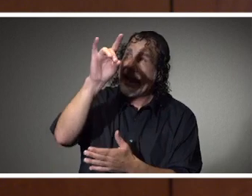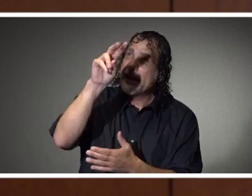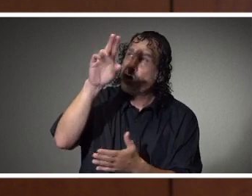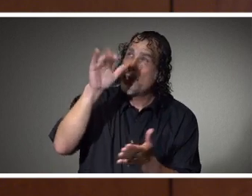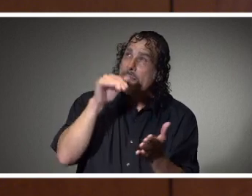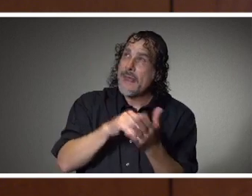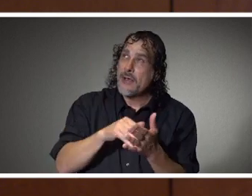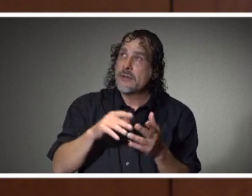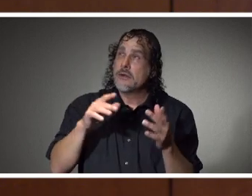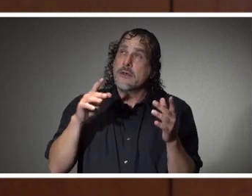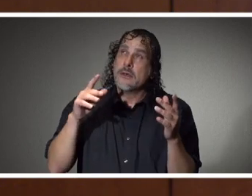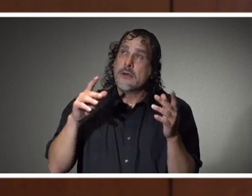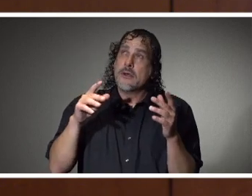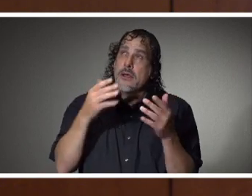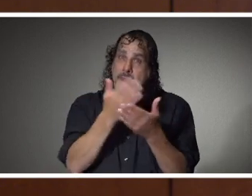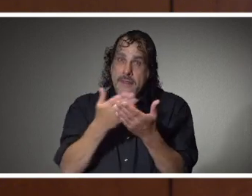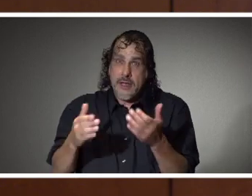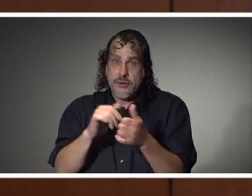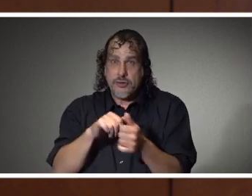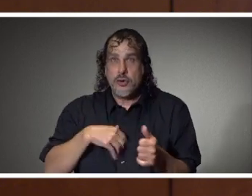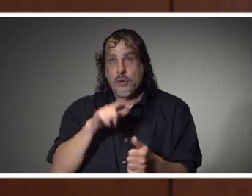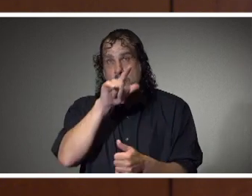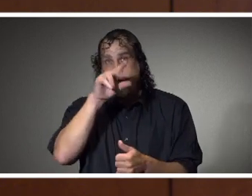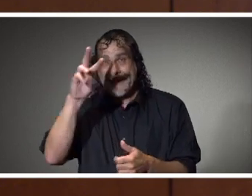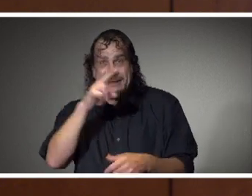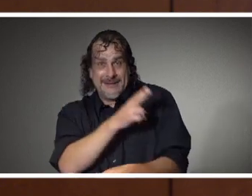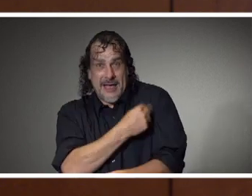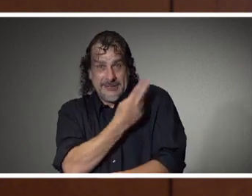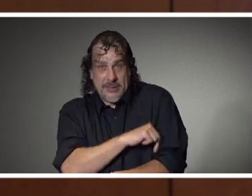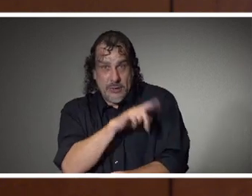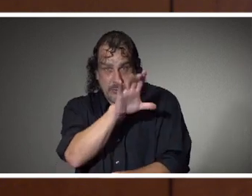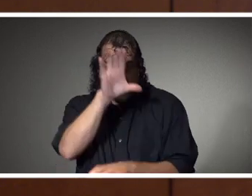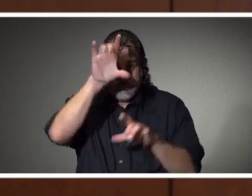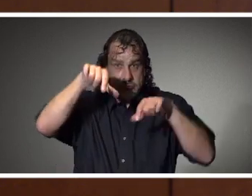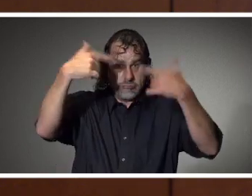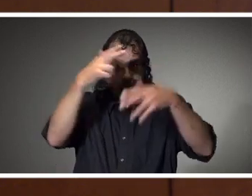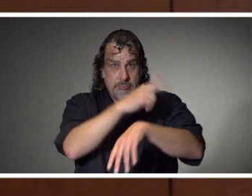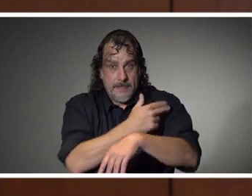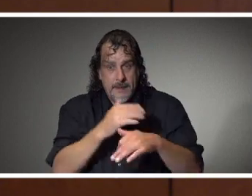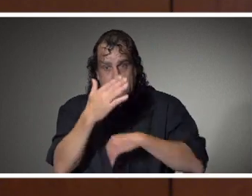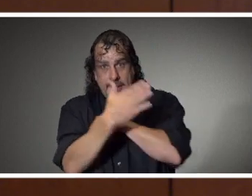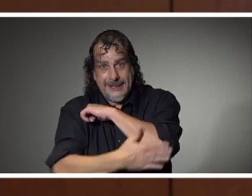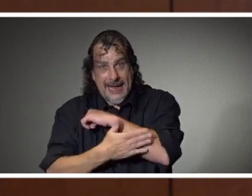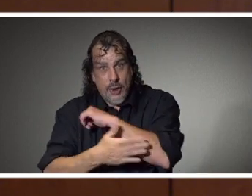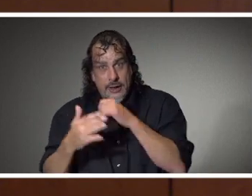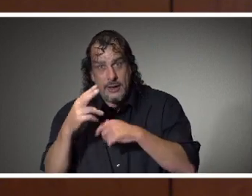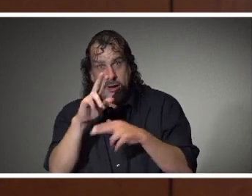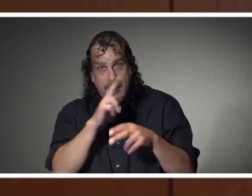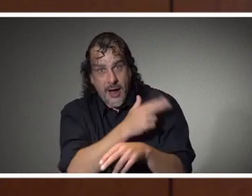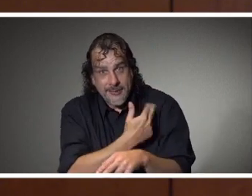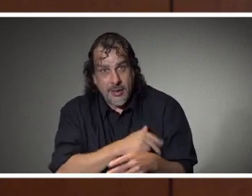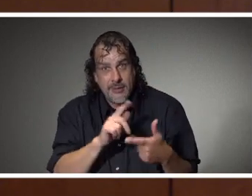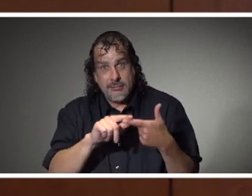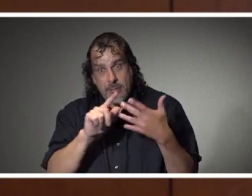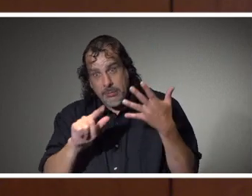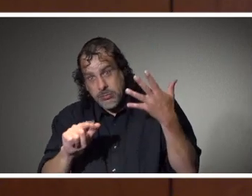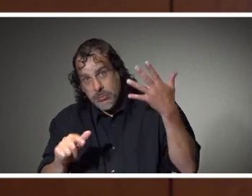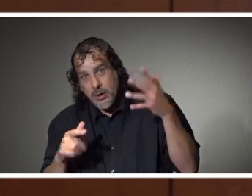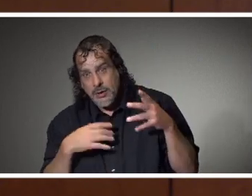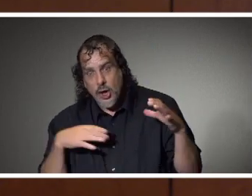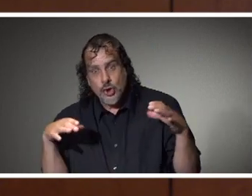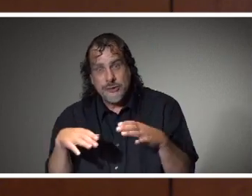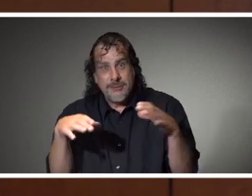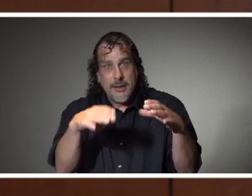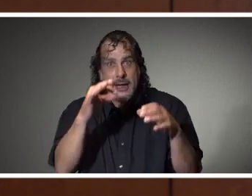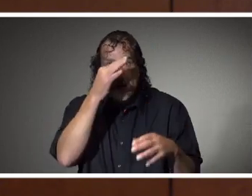582,000 items to 26 healthcare facilities, Tier 1, all of our county pods, 9 different areas that support the 82 counties and the Band